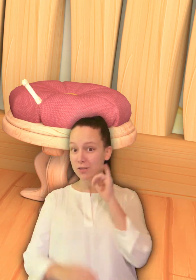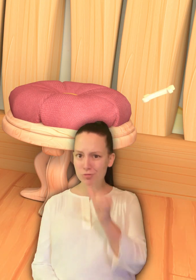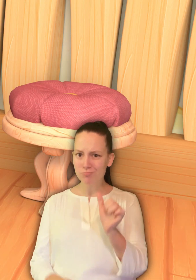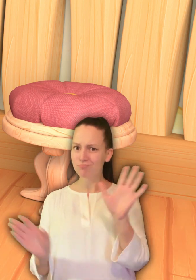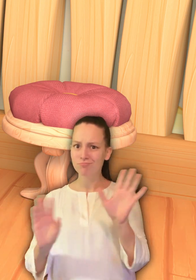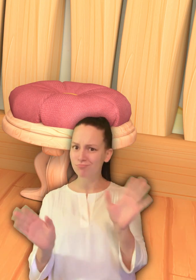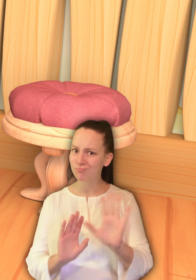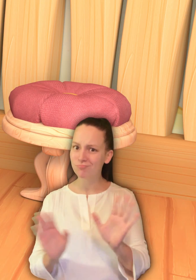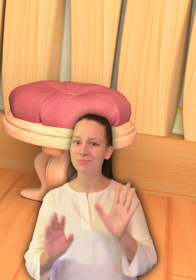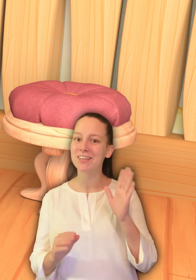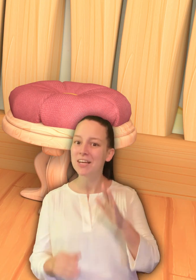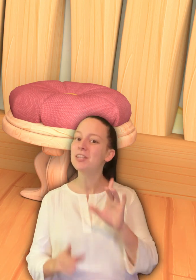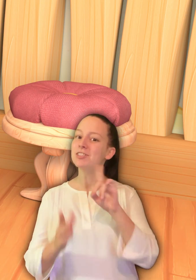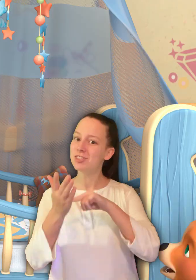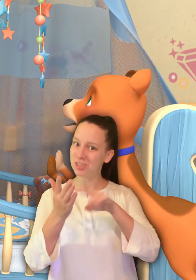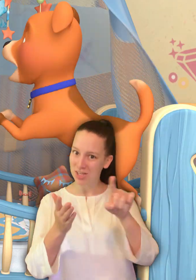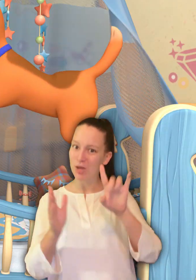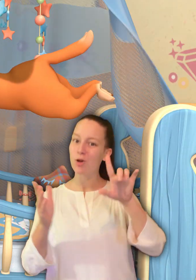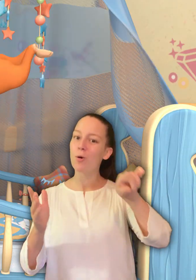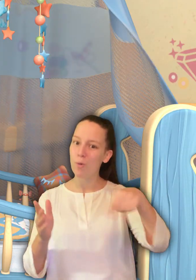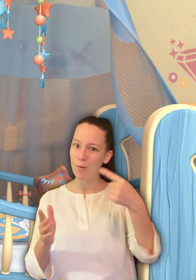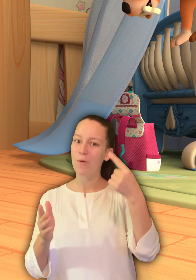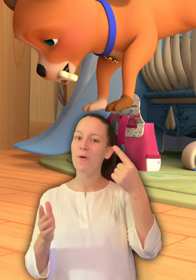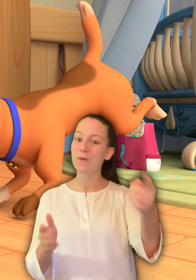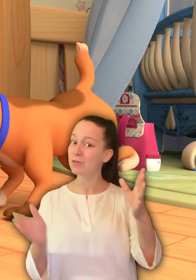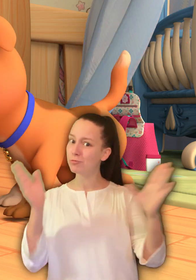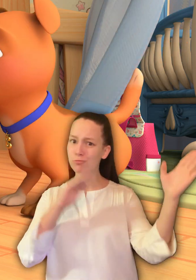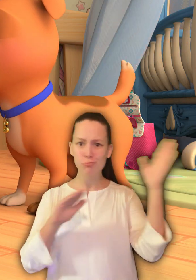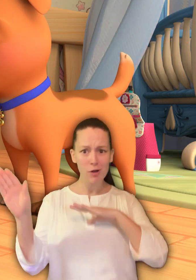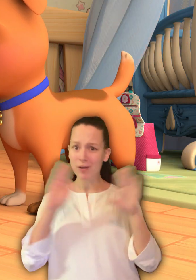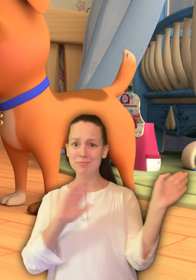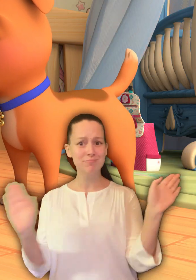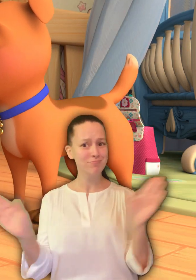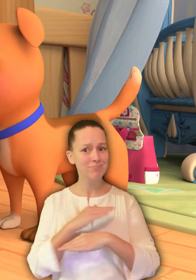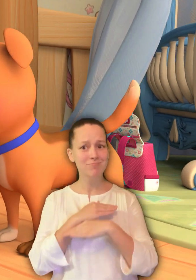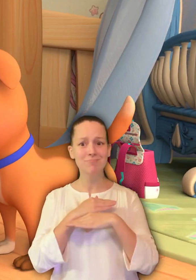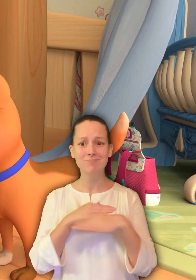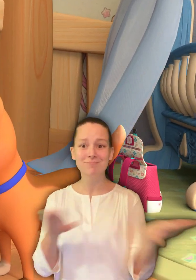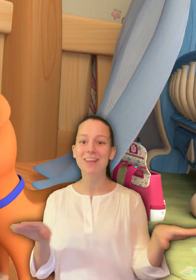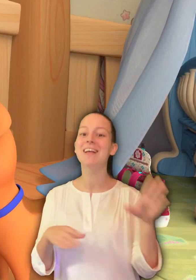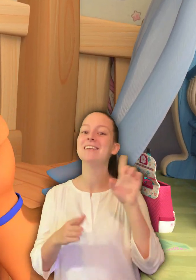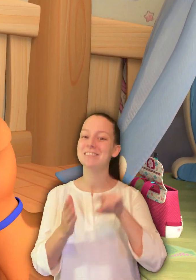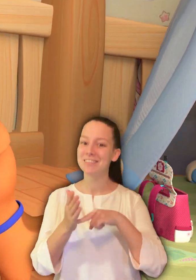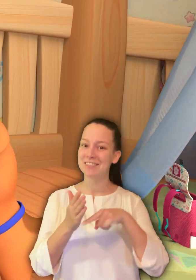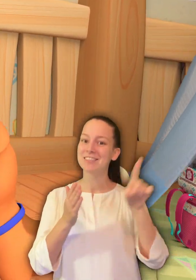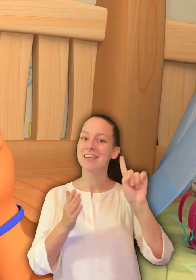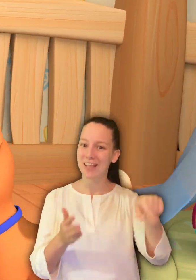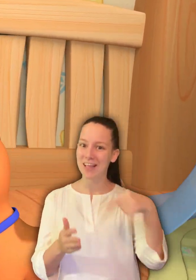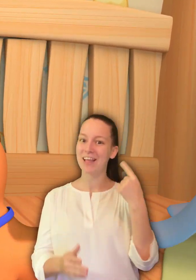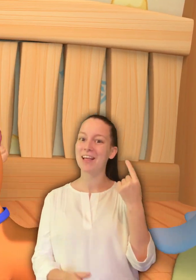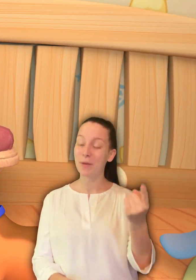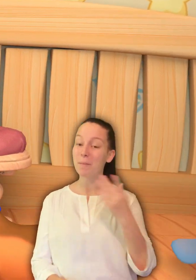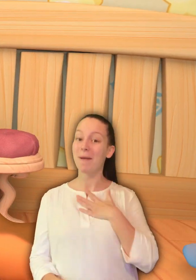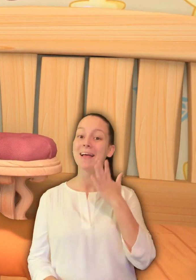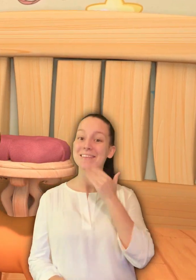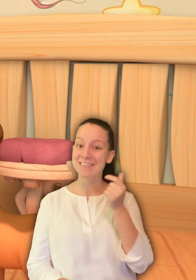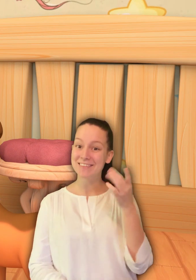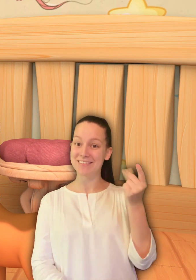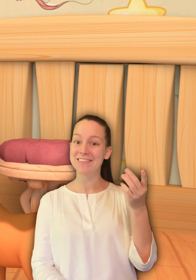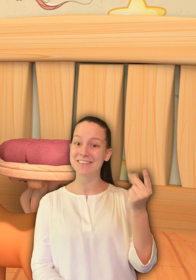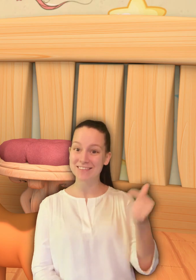don't you worry it's just a check just a check just a check don't you worry it's just a check